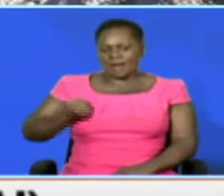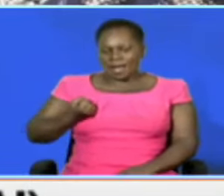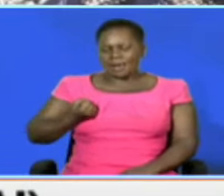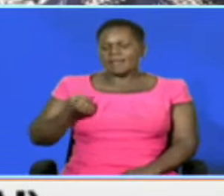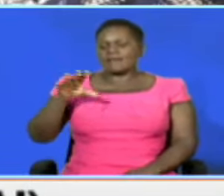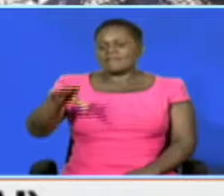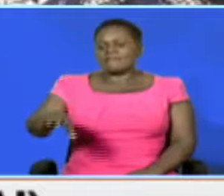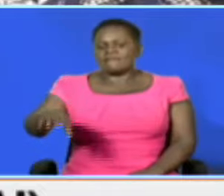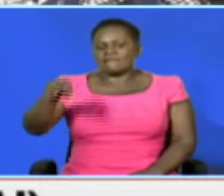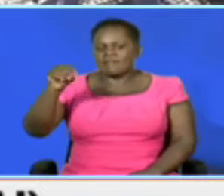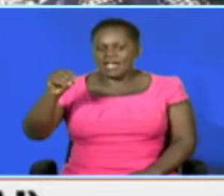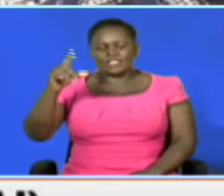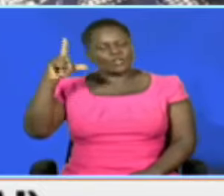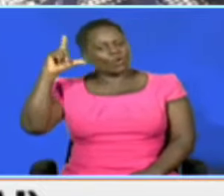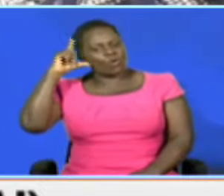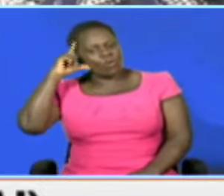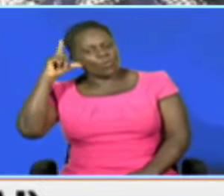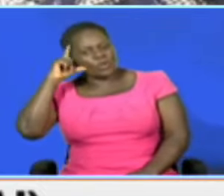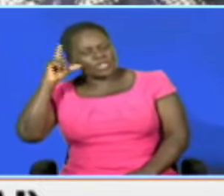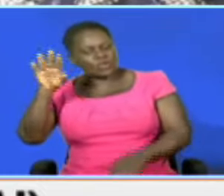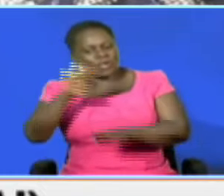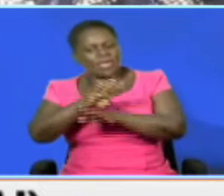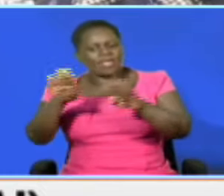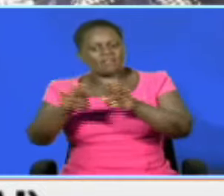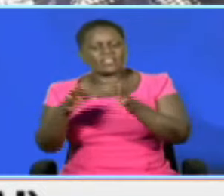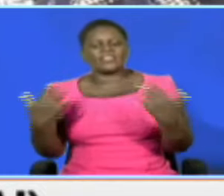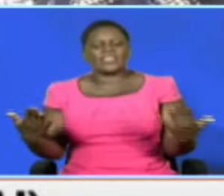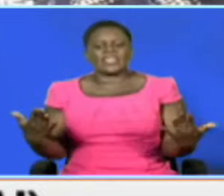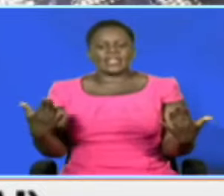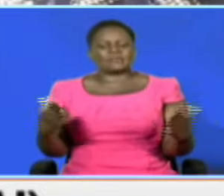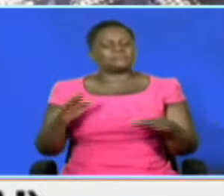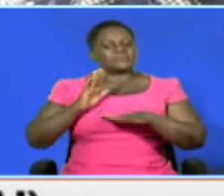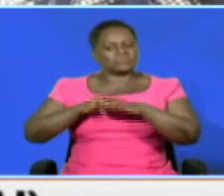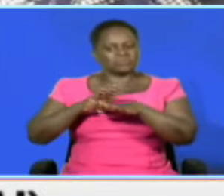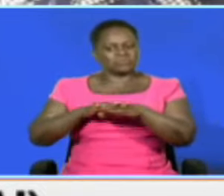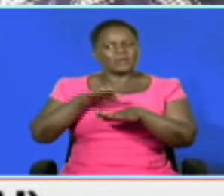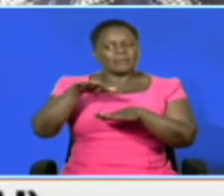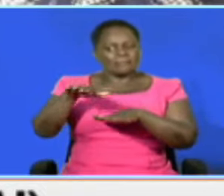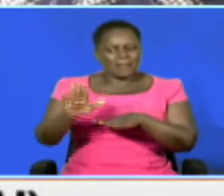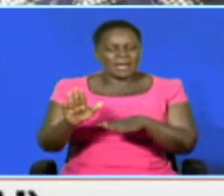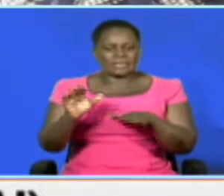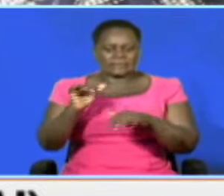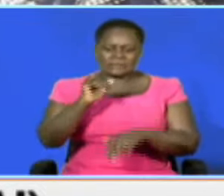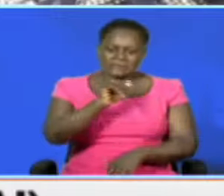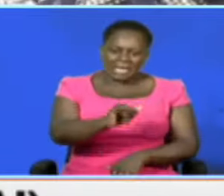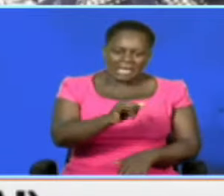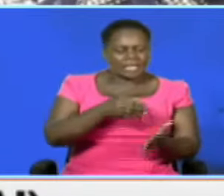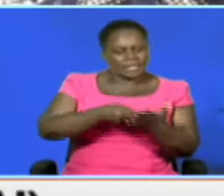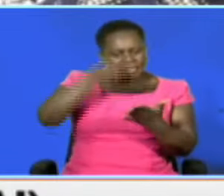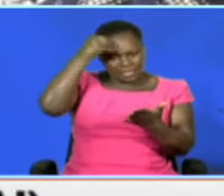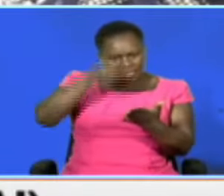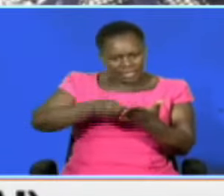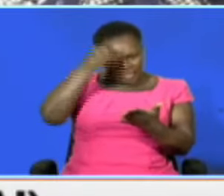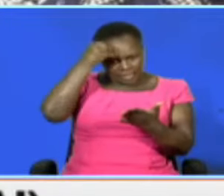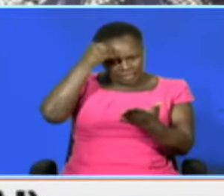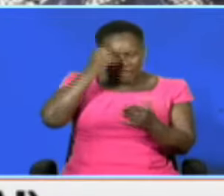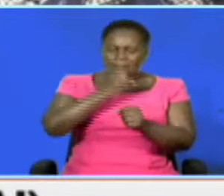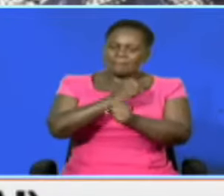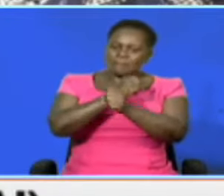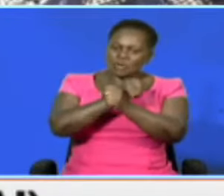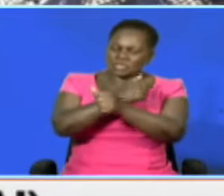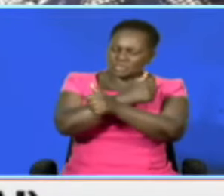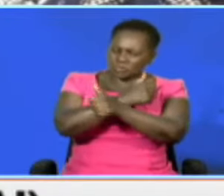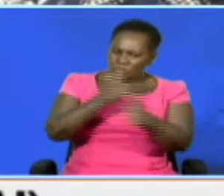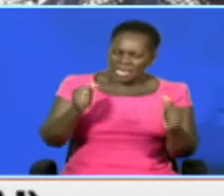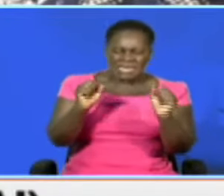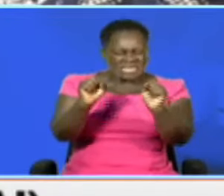find our accommodation and everything quite hospitable for them to stay and learn. It is quite secure here.